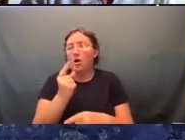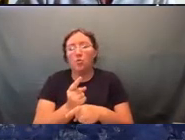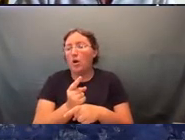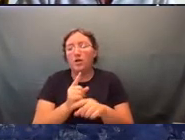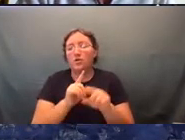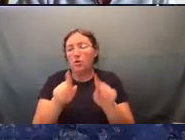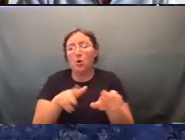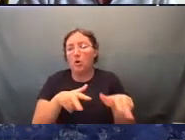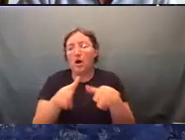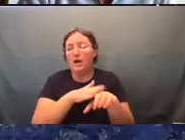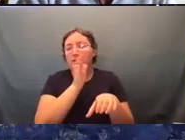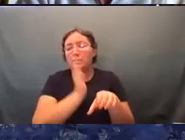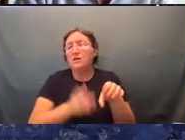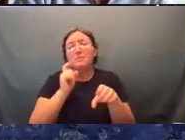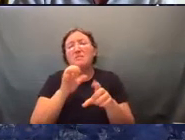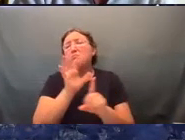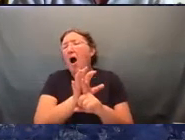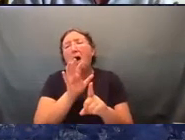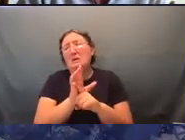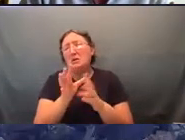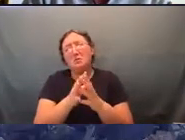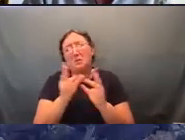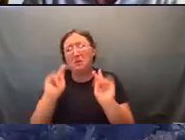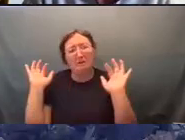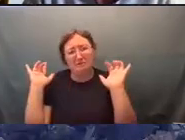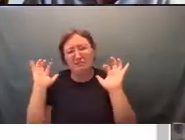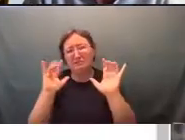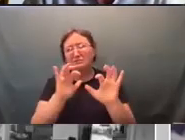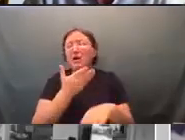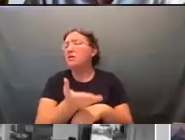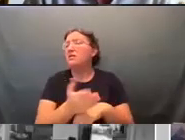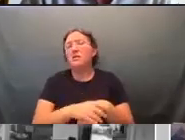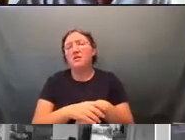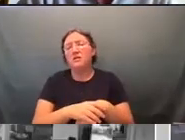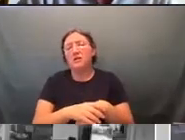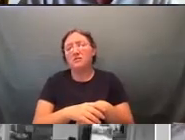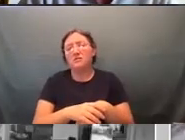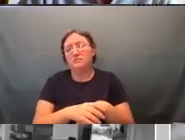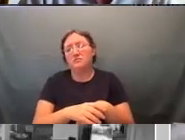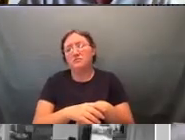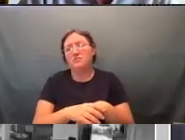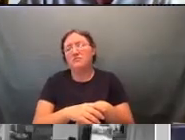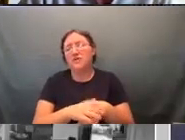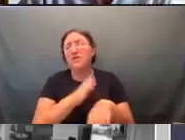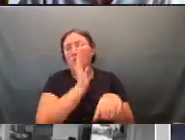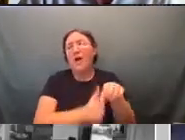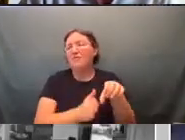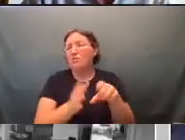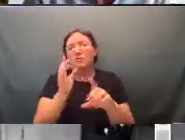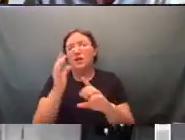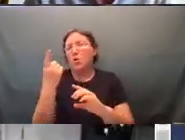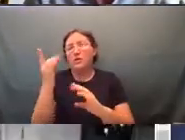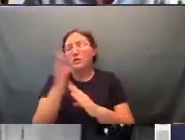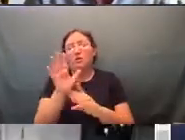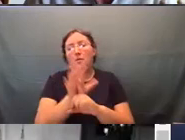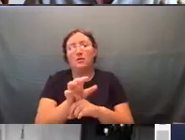you based on its popularity. If you type in best hikes in the US, it seems like Half Dome always comes up. The last